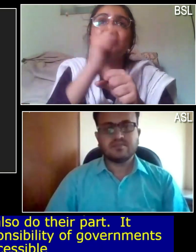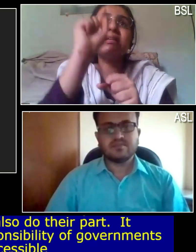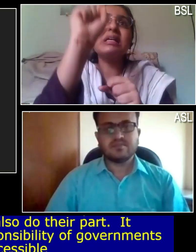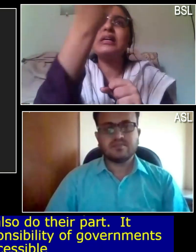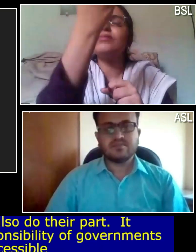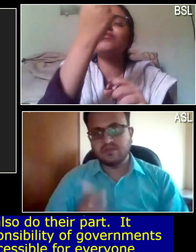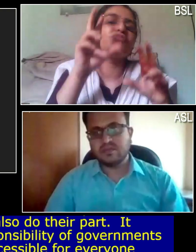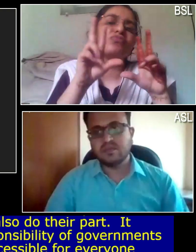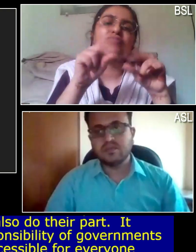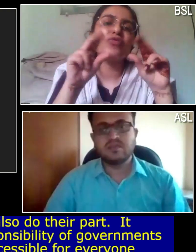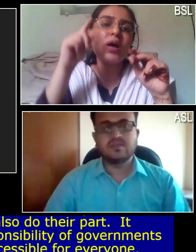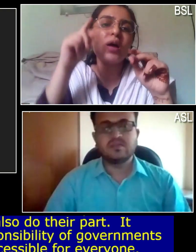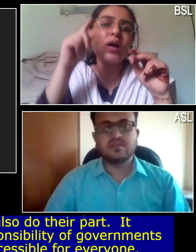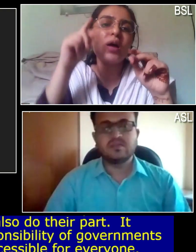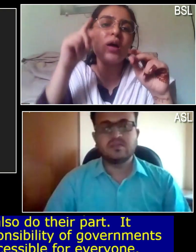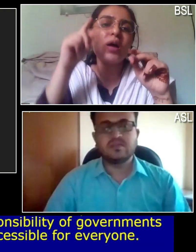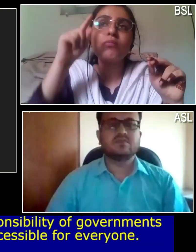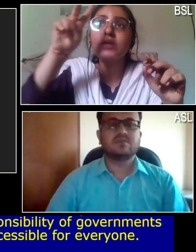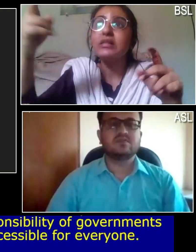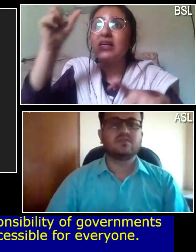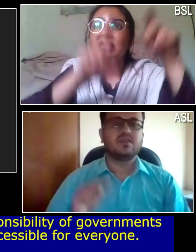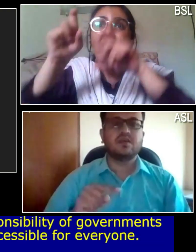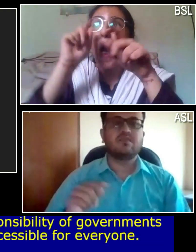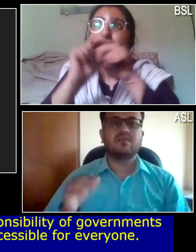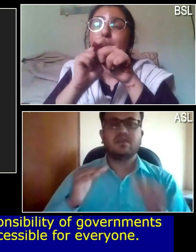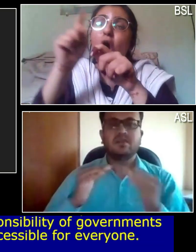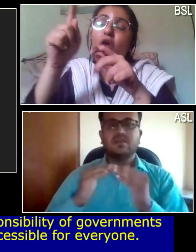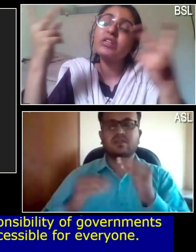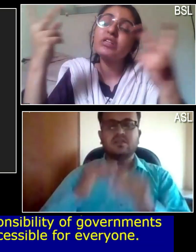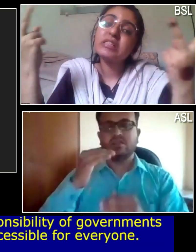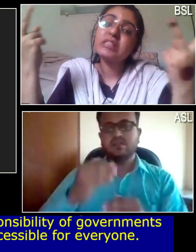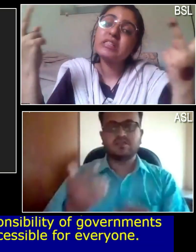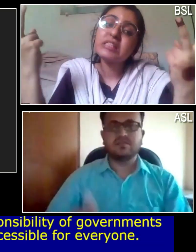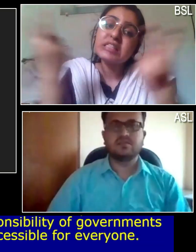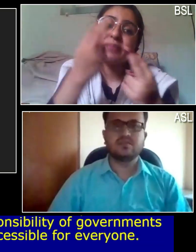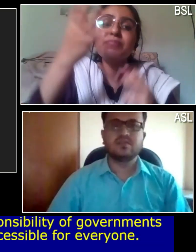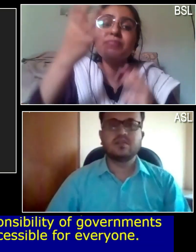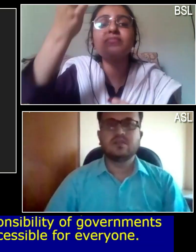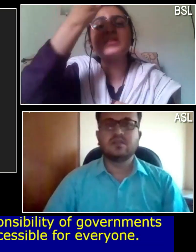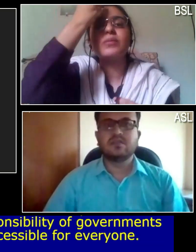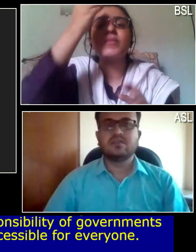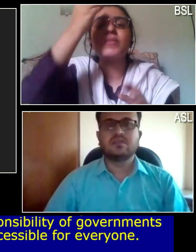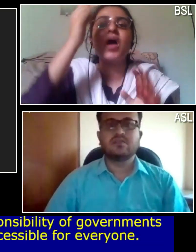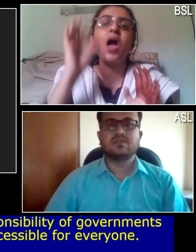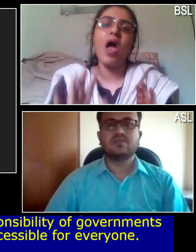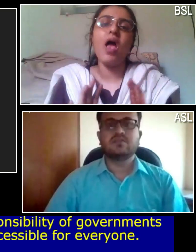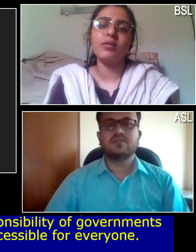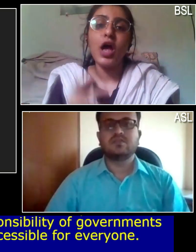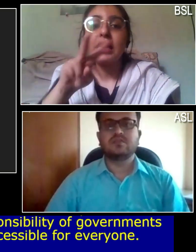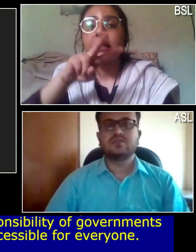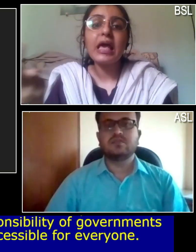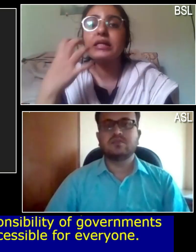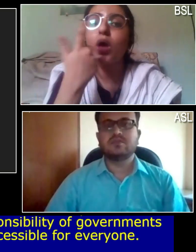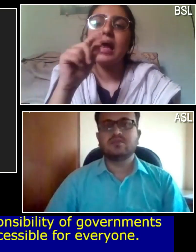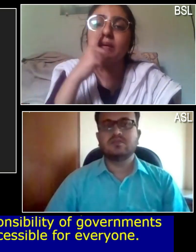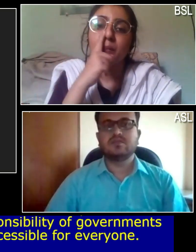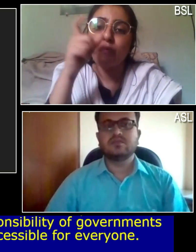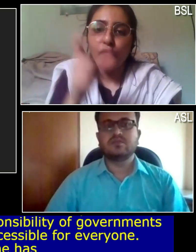Uh, our next speaker is a lady, and she has a very